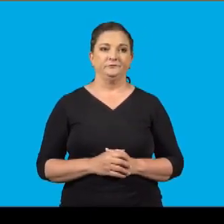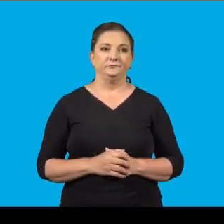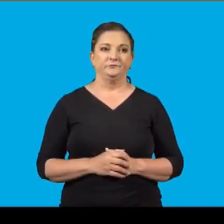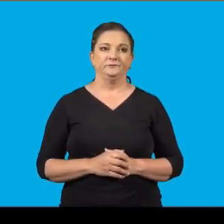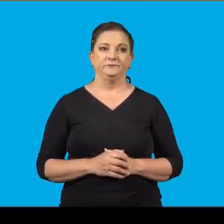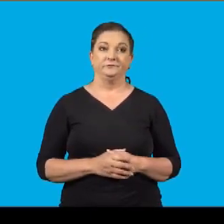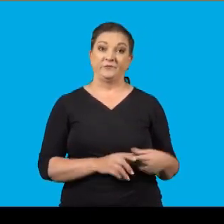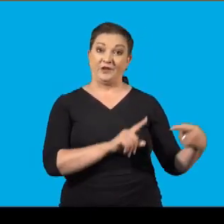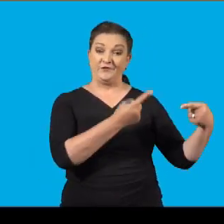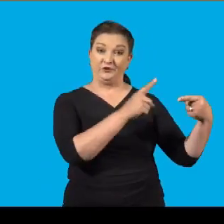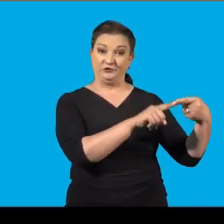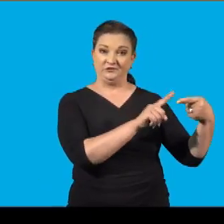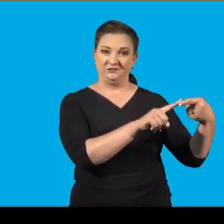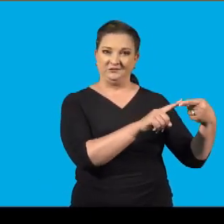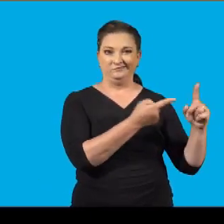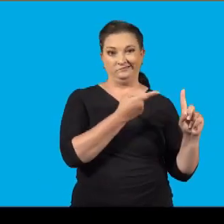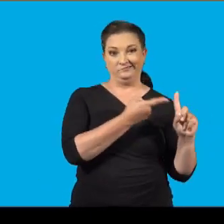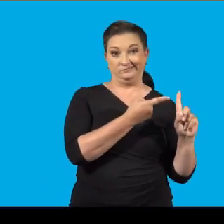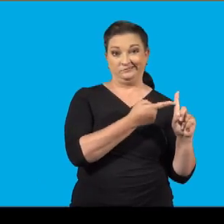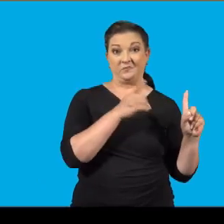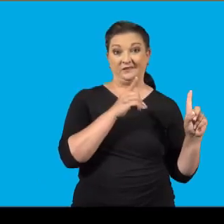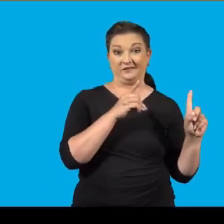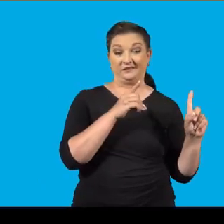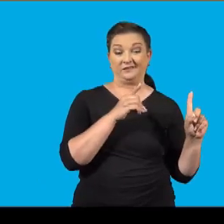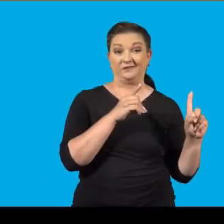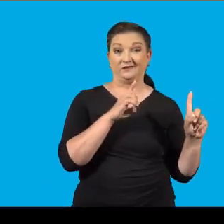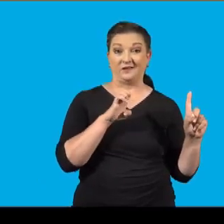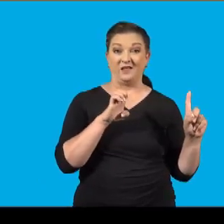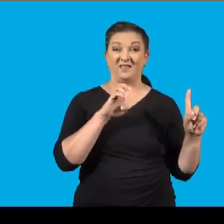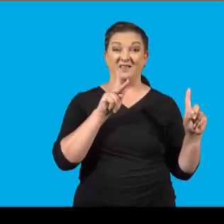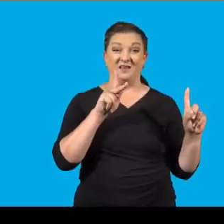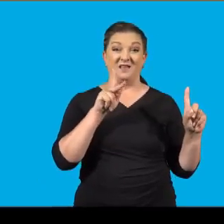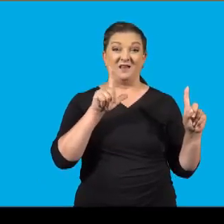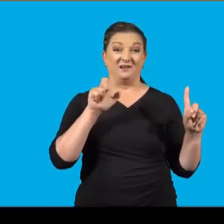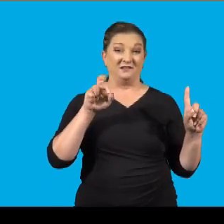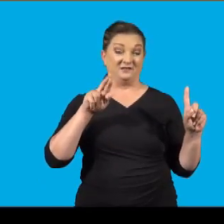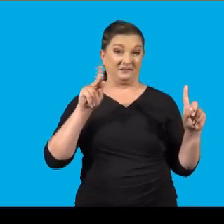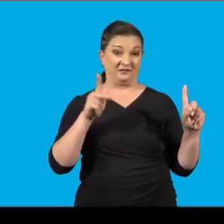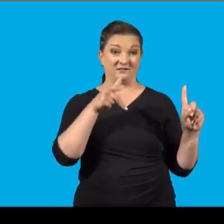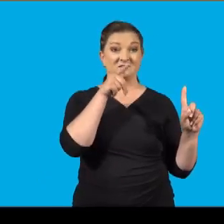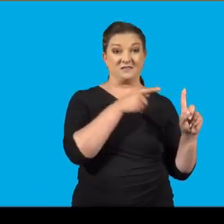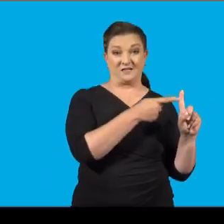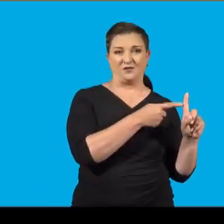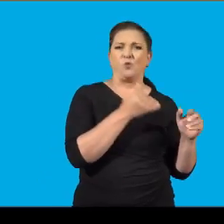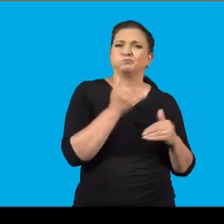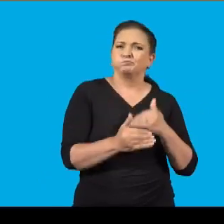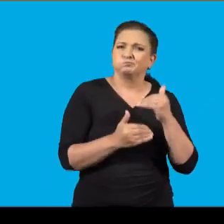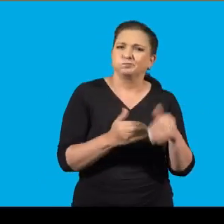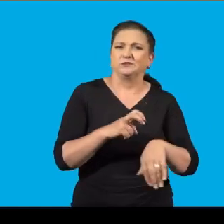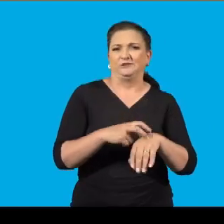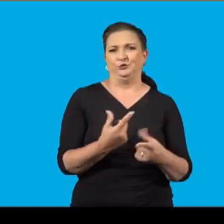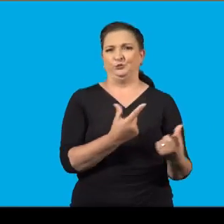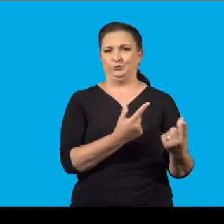question. Now, the first one is de Klerk. De Klerk was of the opinion that the process was required in order to enable